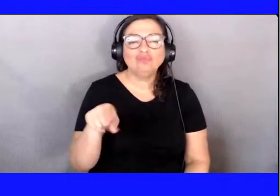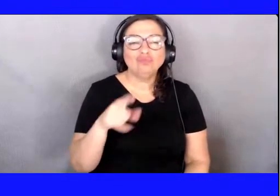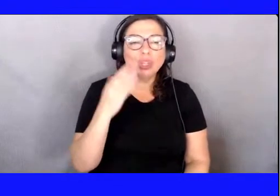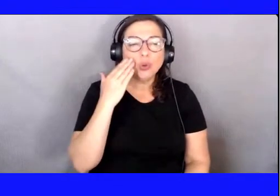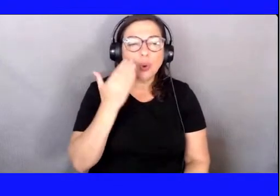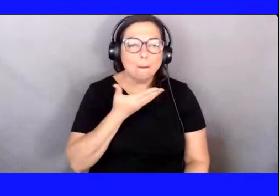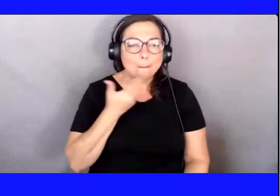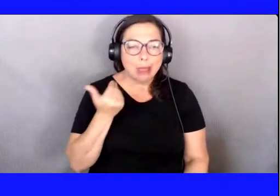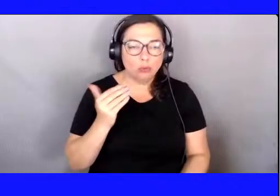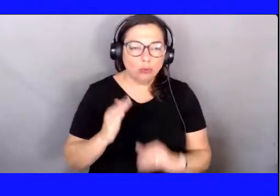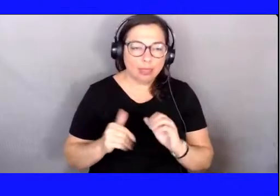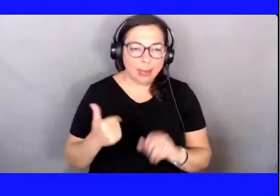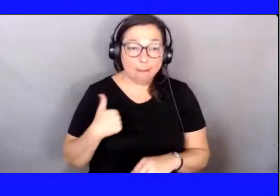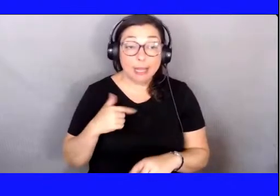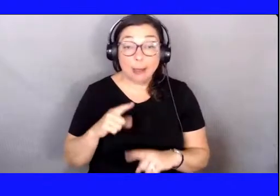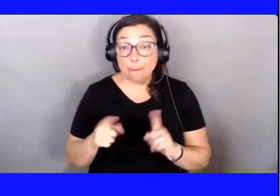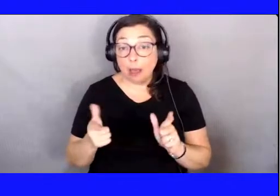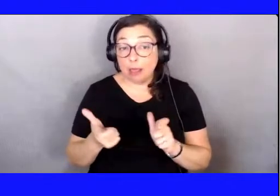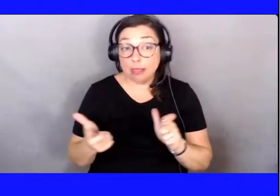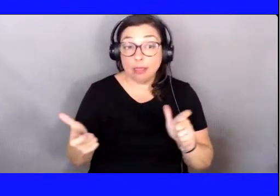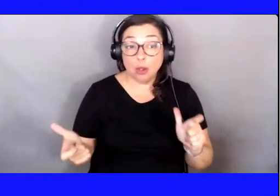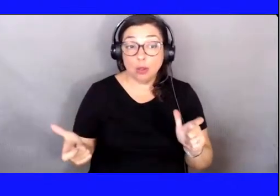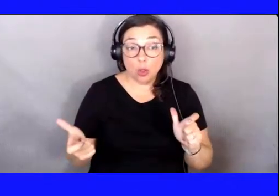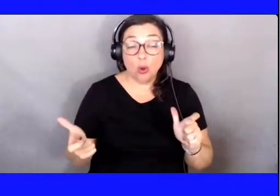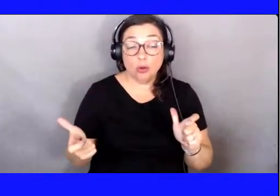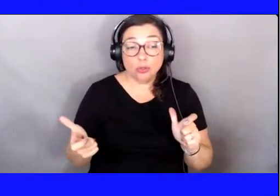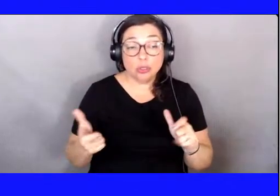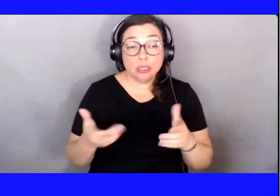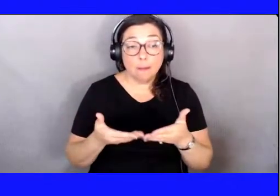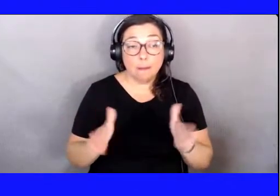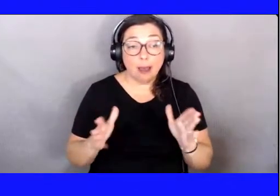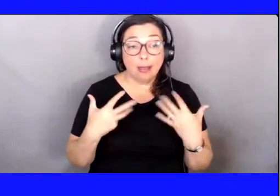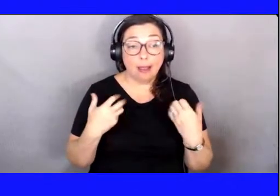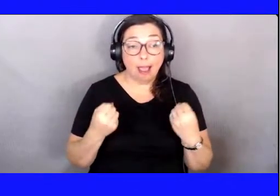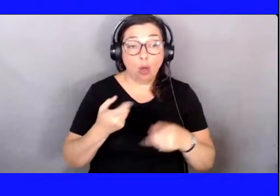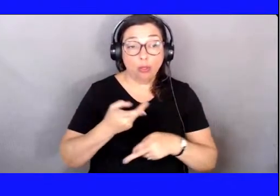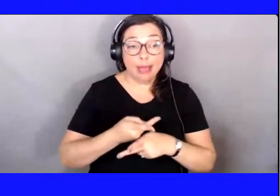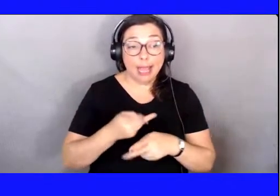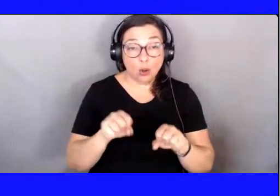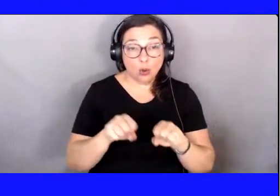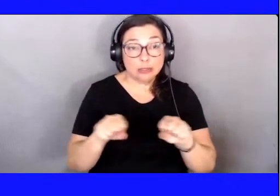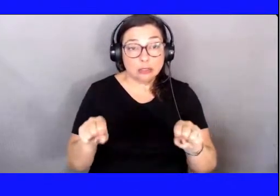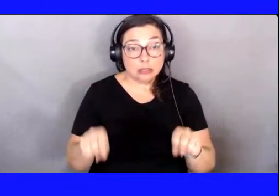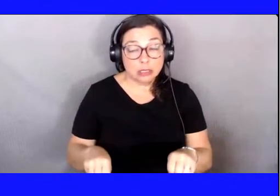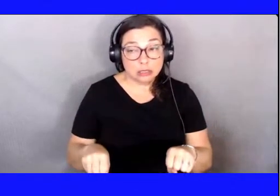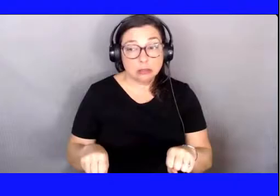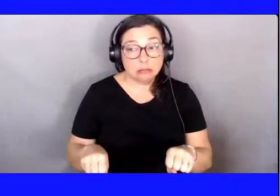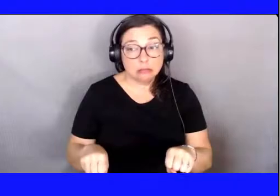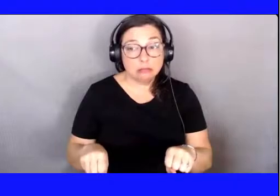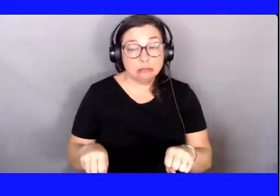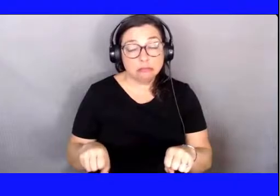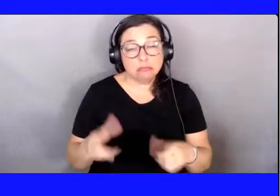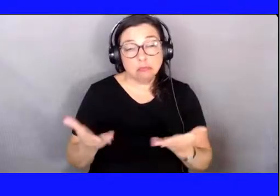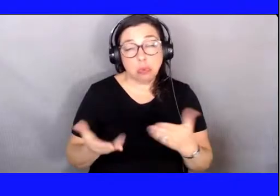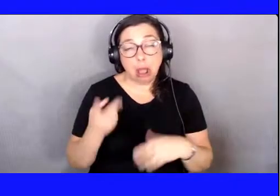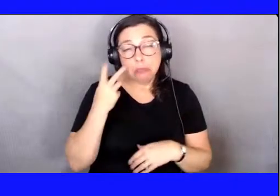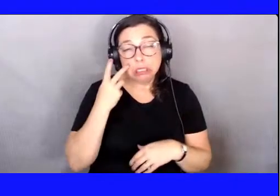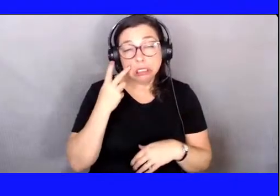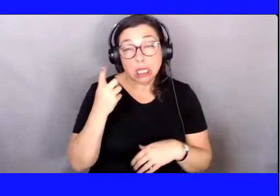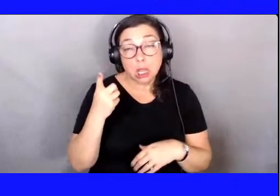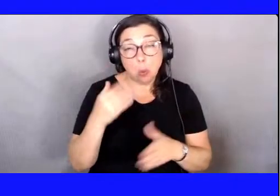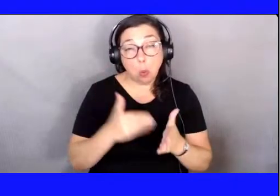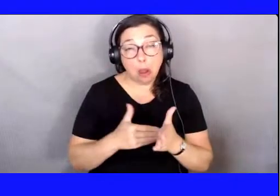than I, the nation's largest public healthcare system. I think you see about 1 million patients a